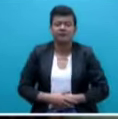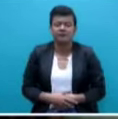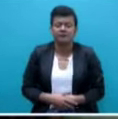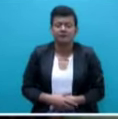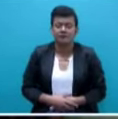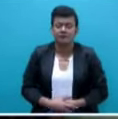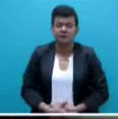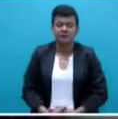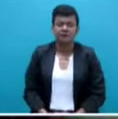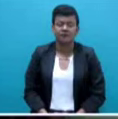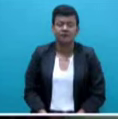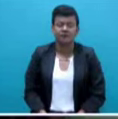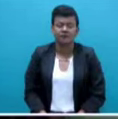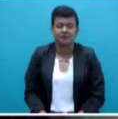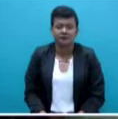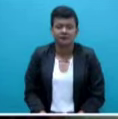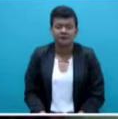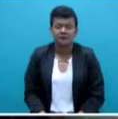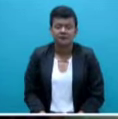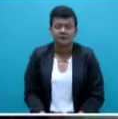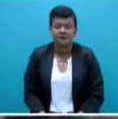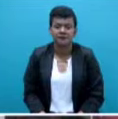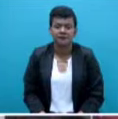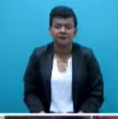I thank the Leader of Government.